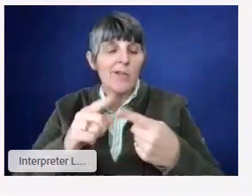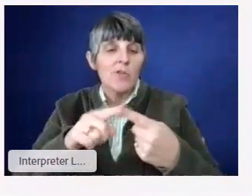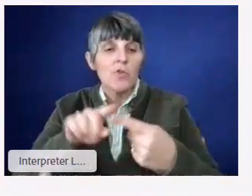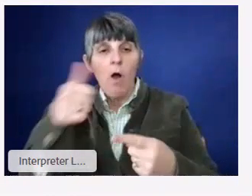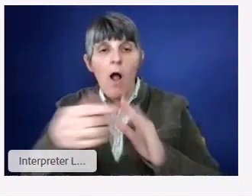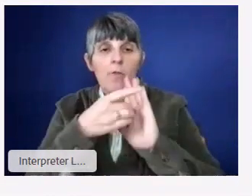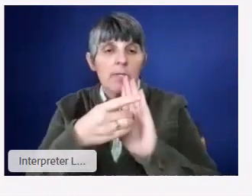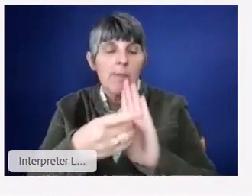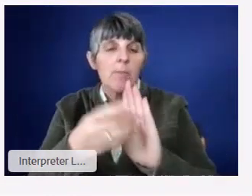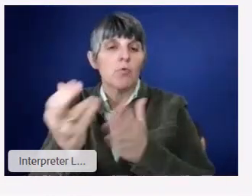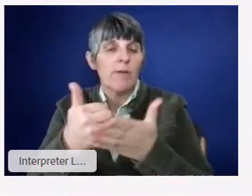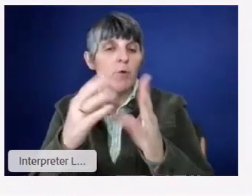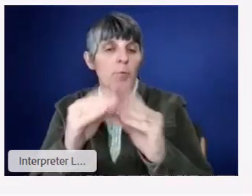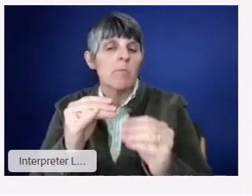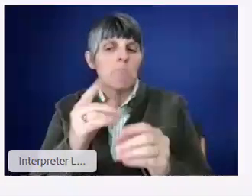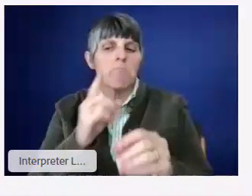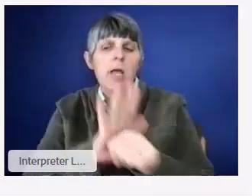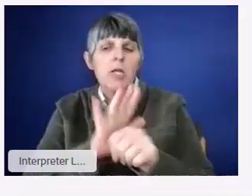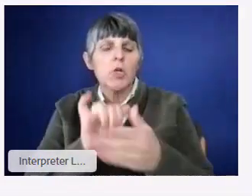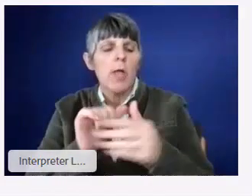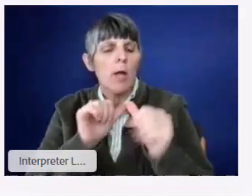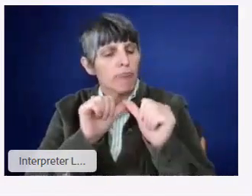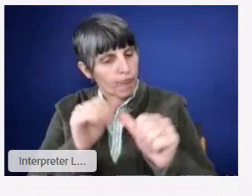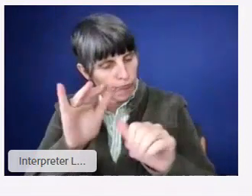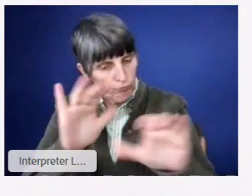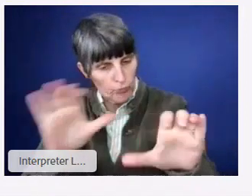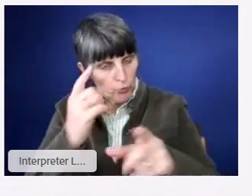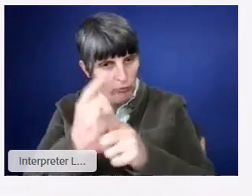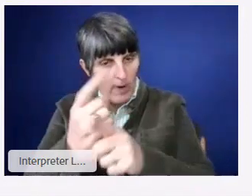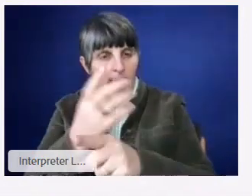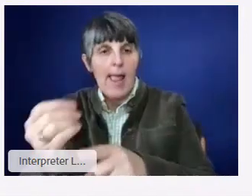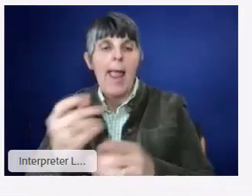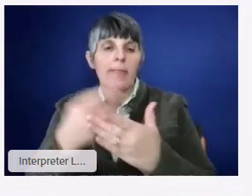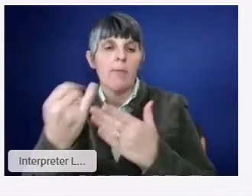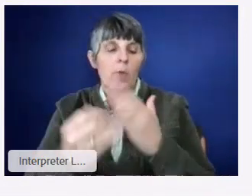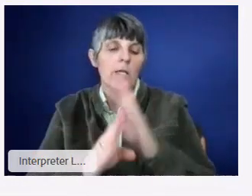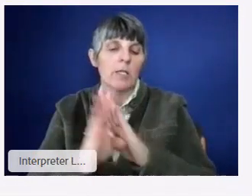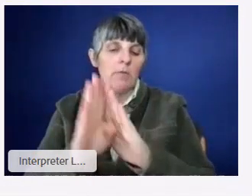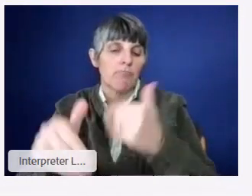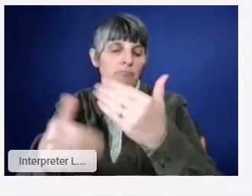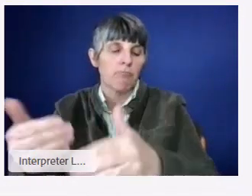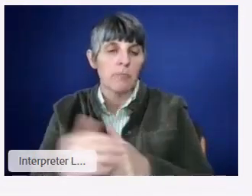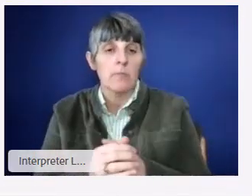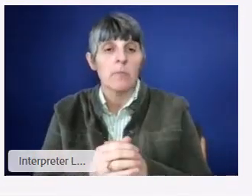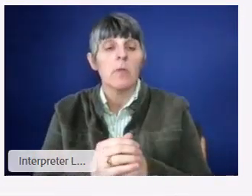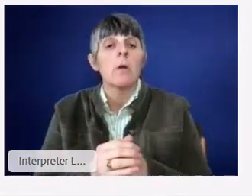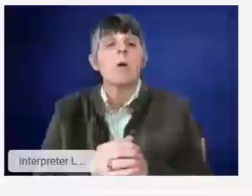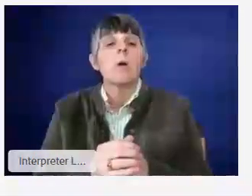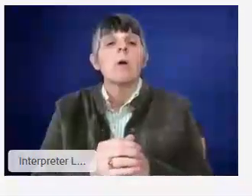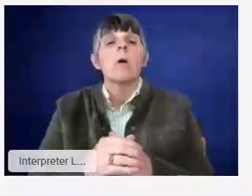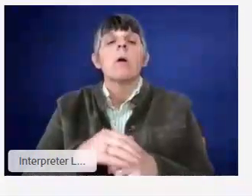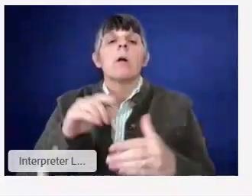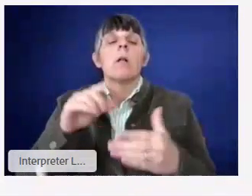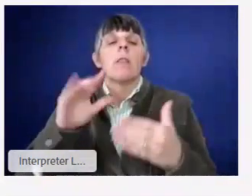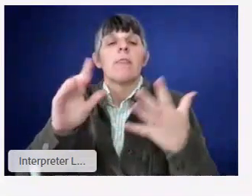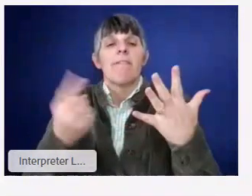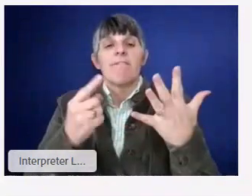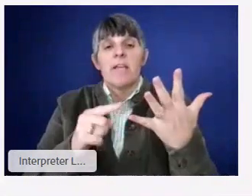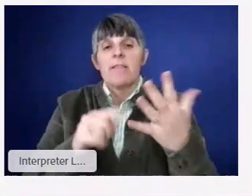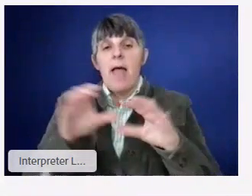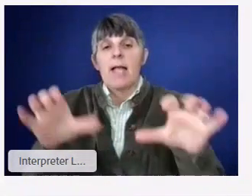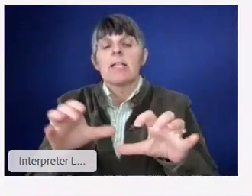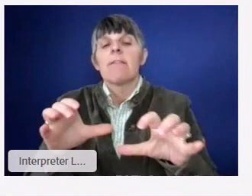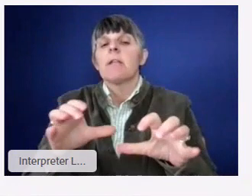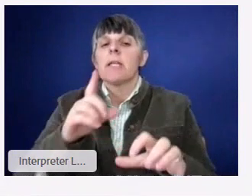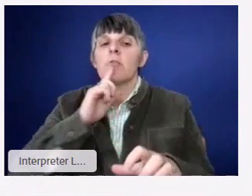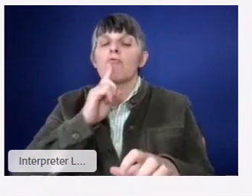review meetings to make sure that we are continuing to get it right as the project develops. The fifth activity that we focused on for community engagement is